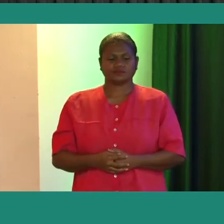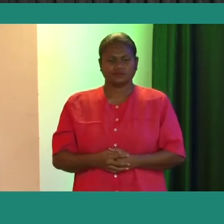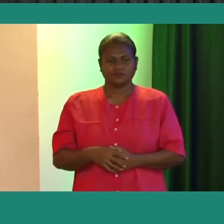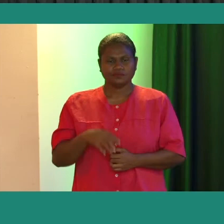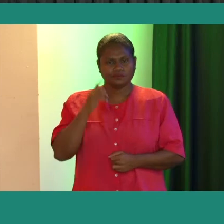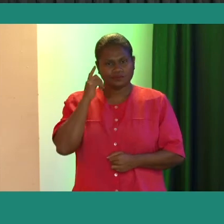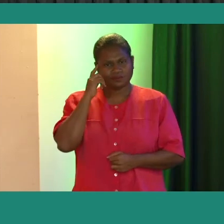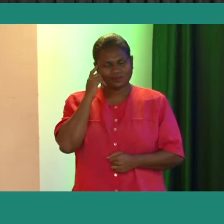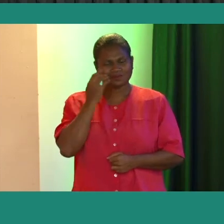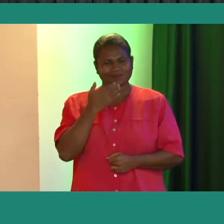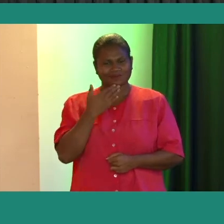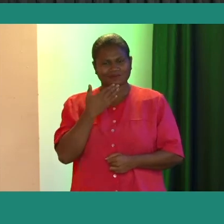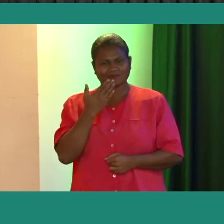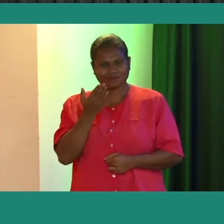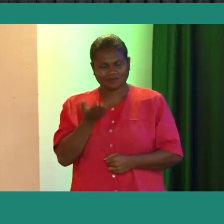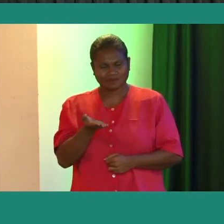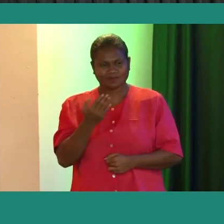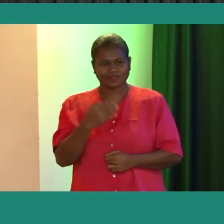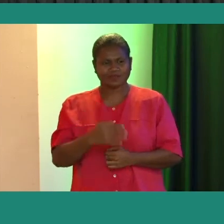Thank you, Mr. Ginis.